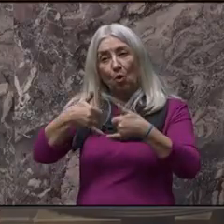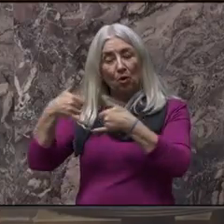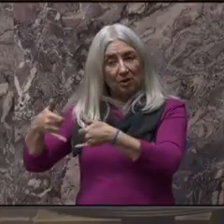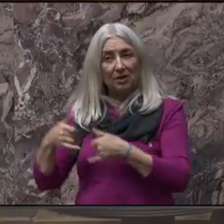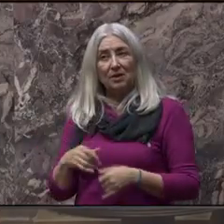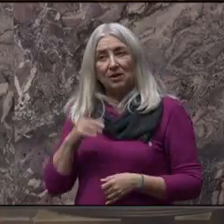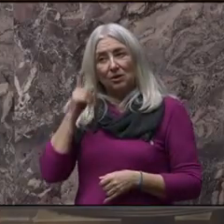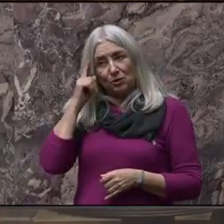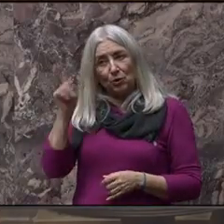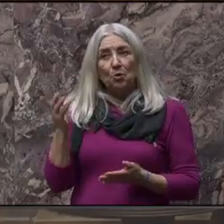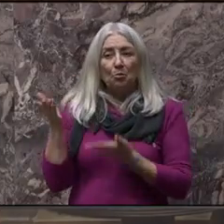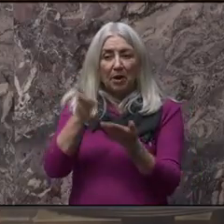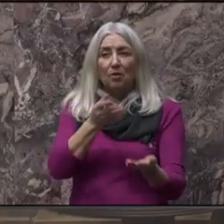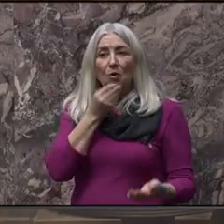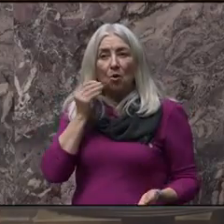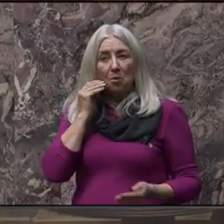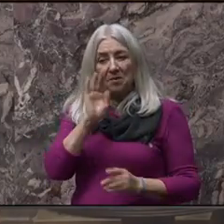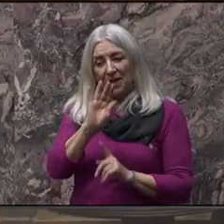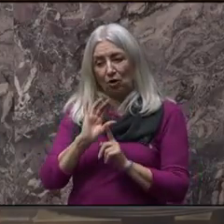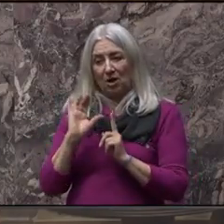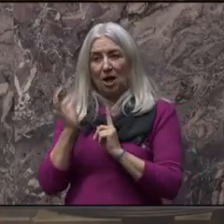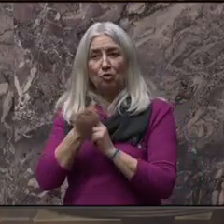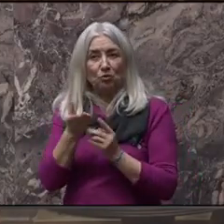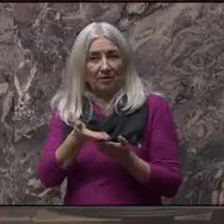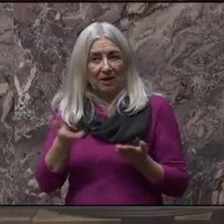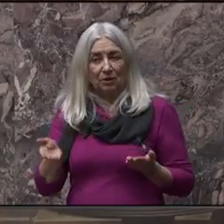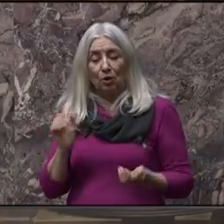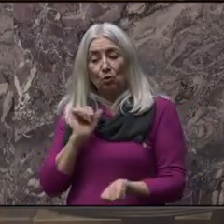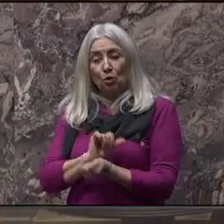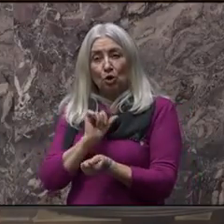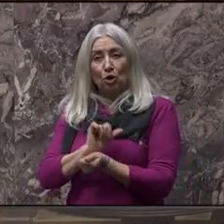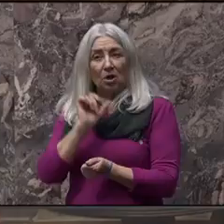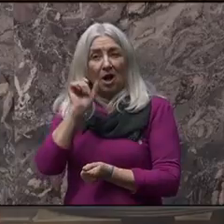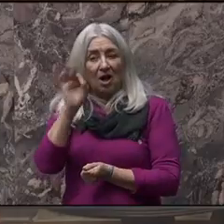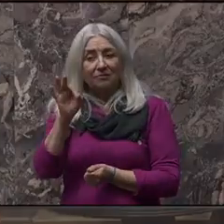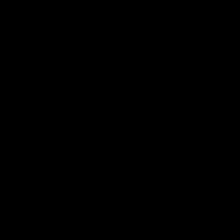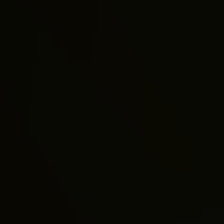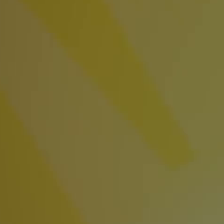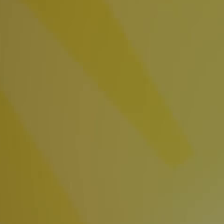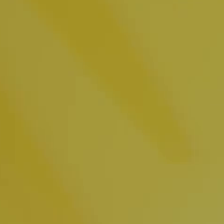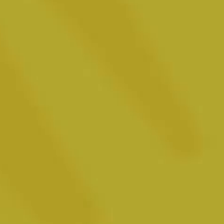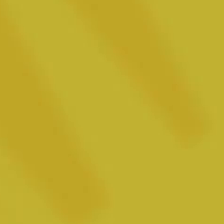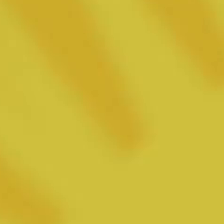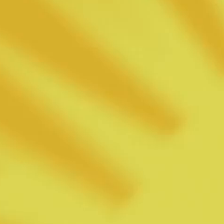and cultural belongings, the work of reconciliation must continue.